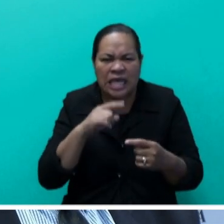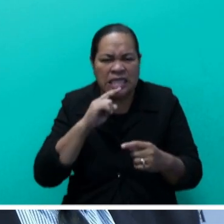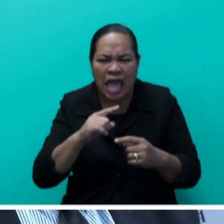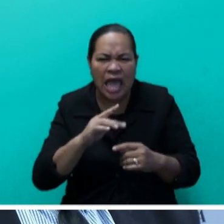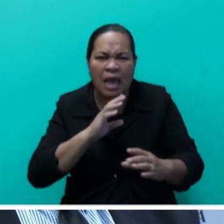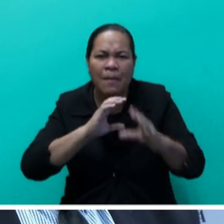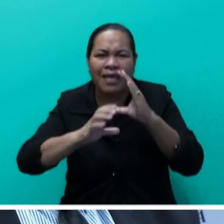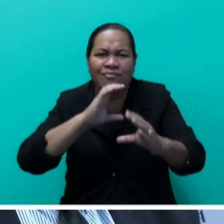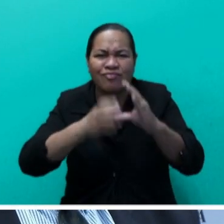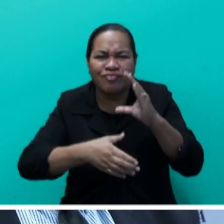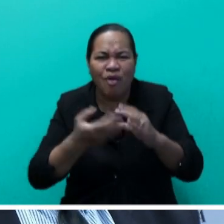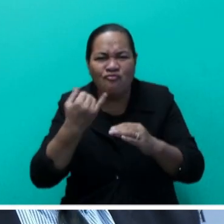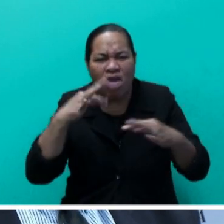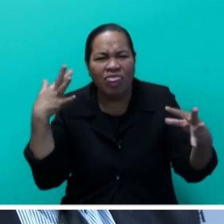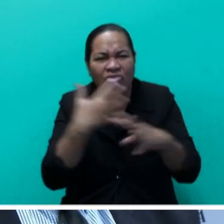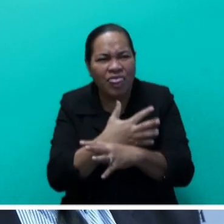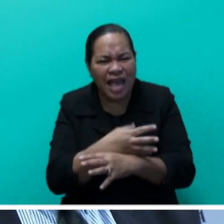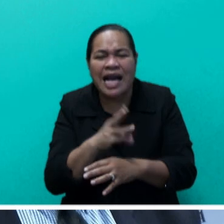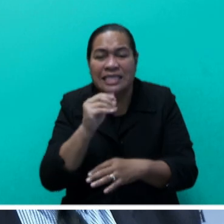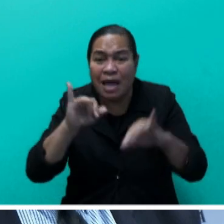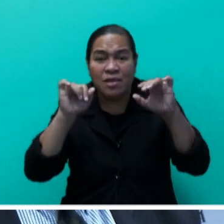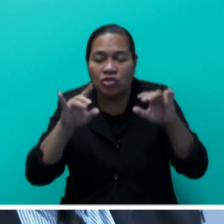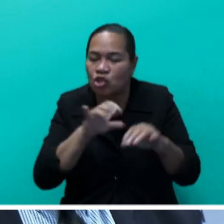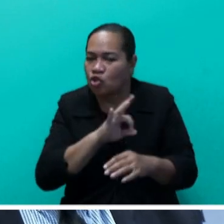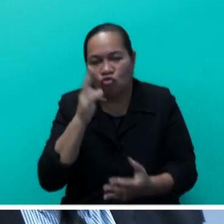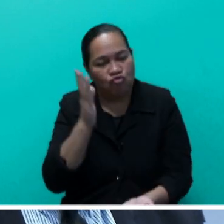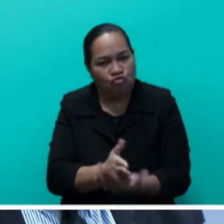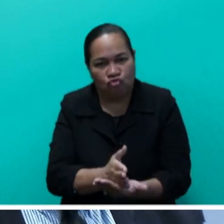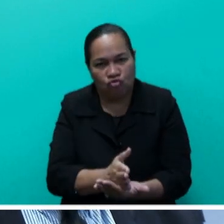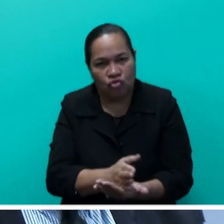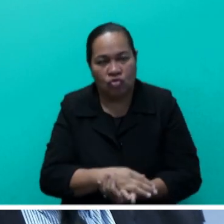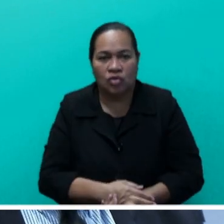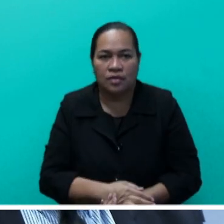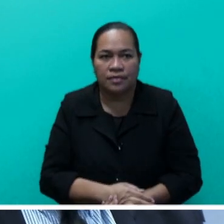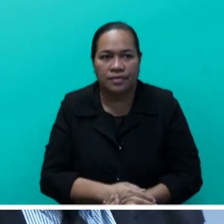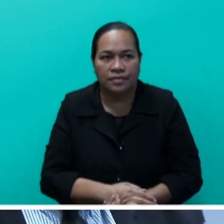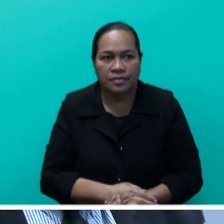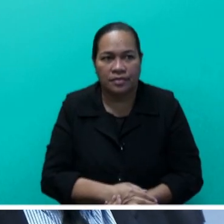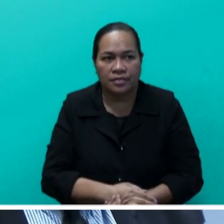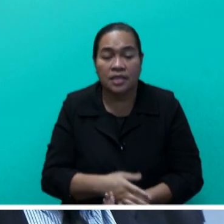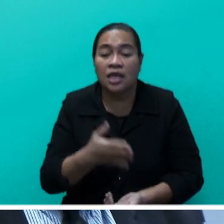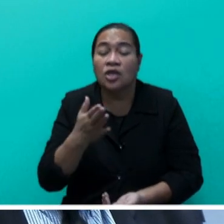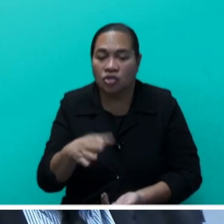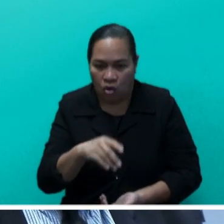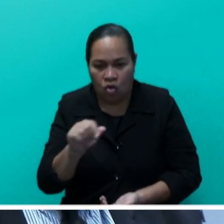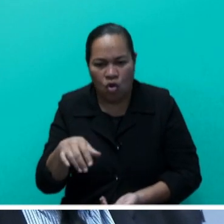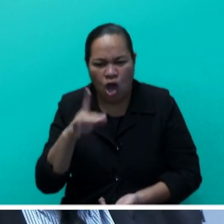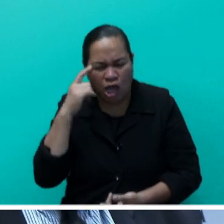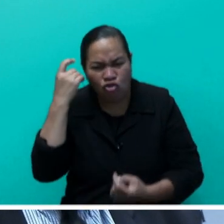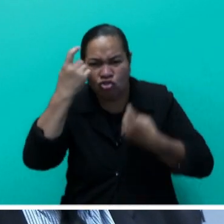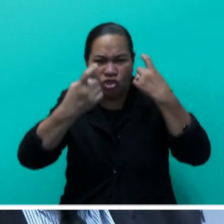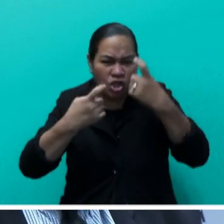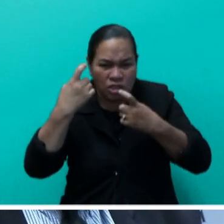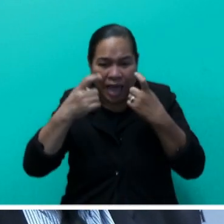a lot of issues raised are simply not factual. Honourable Speaker, players' concerns raised